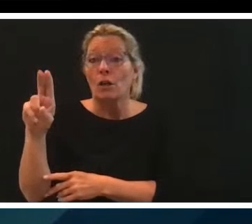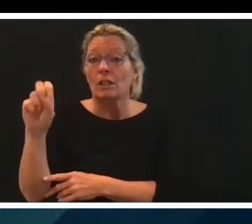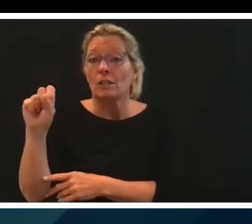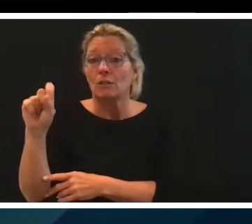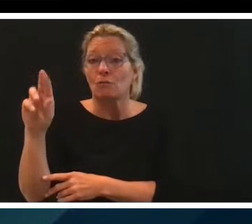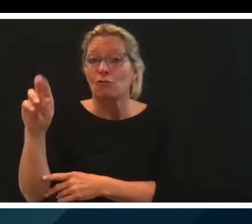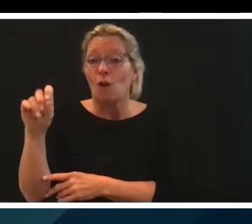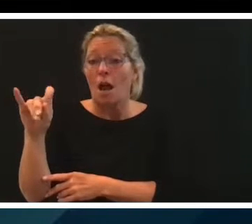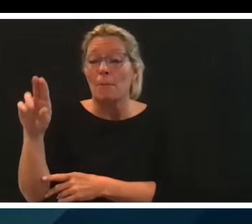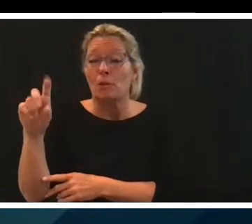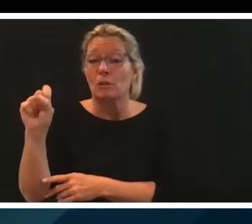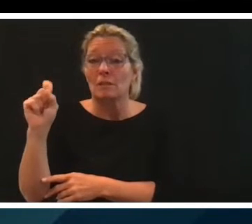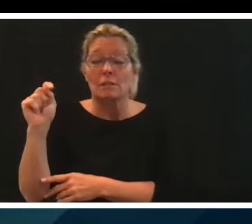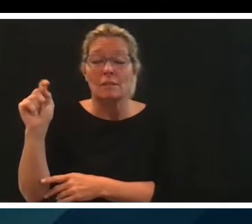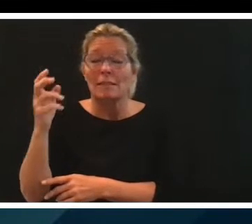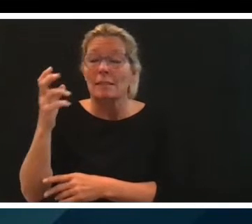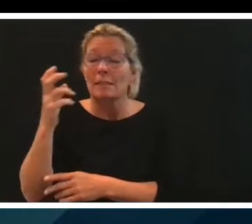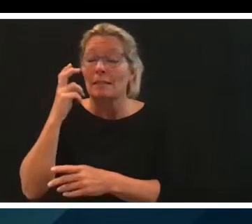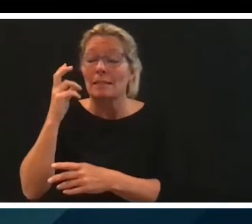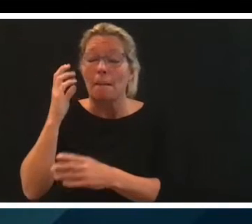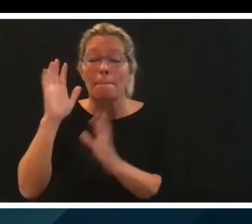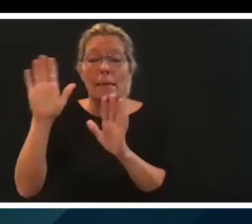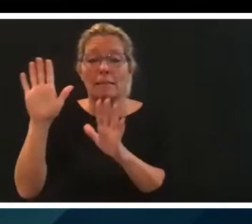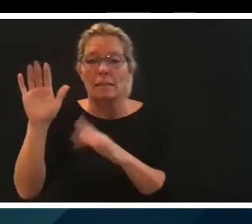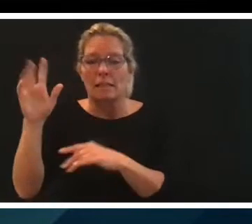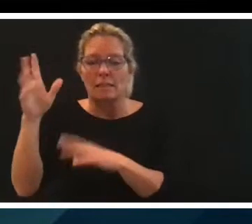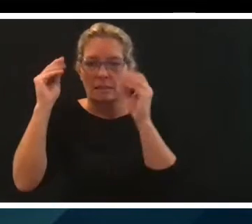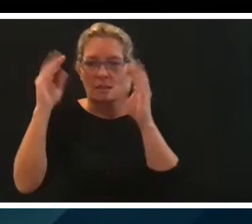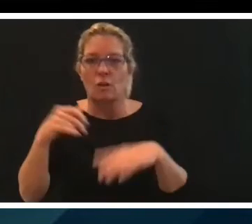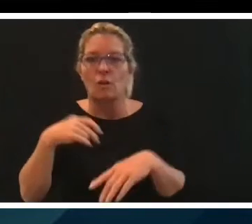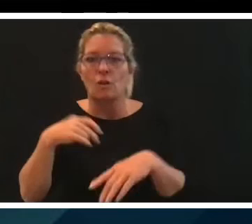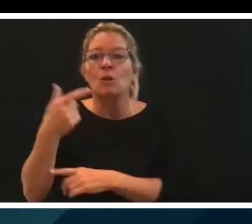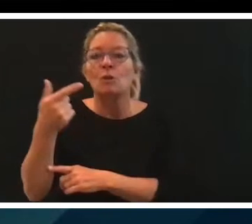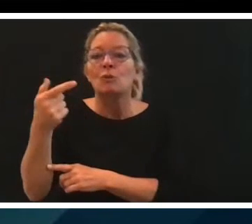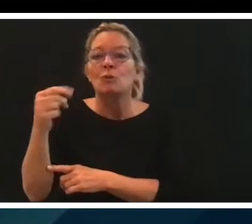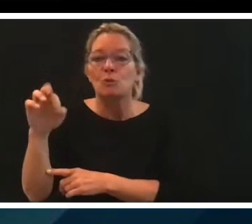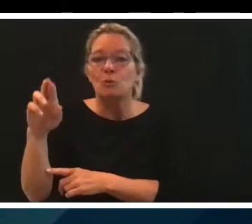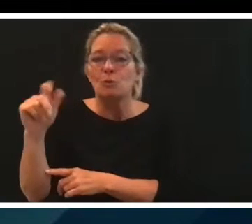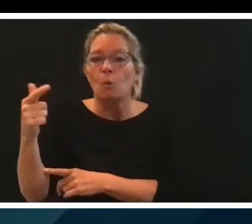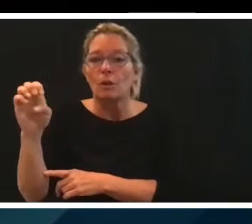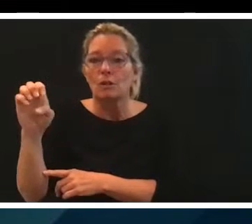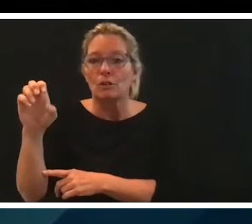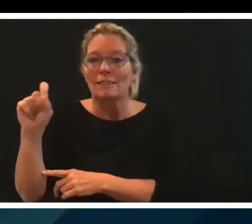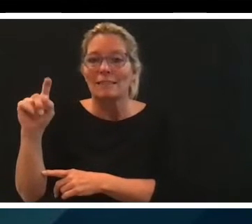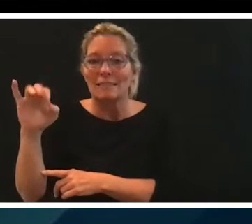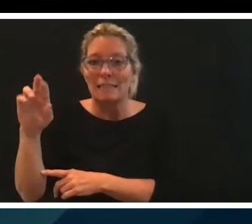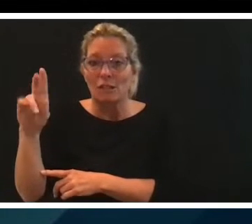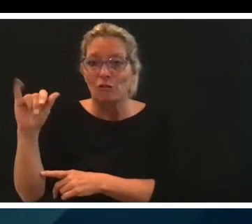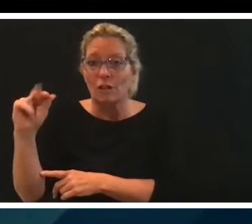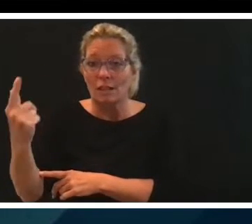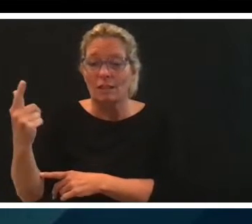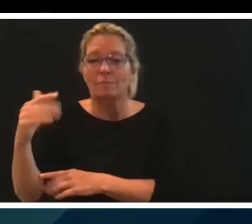Um, George Shearing is a great blind pianist. Jose Feliciano, great,